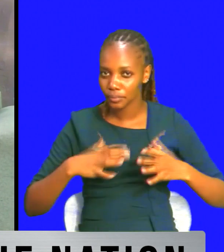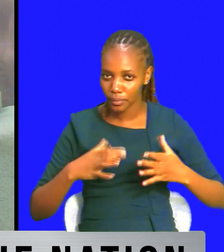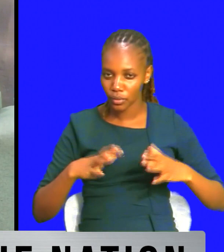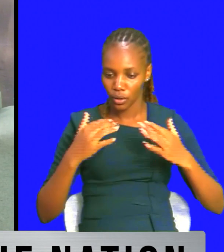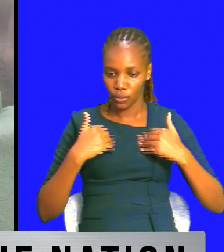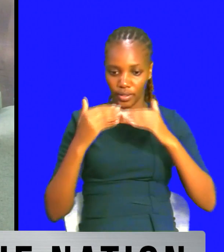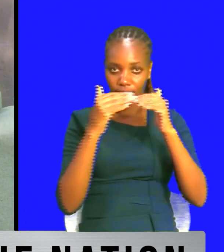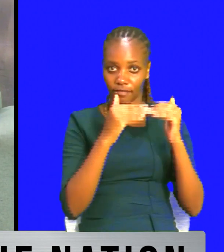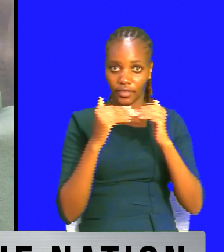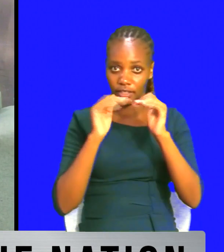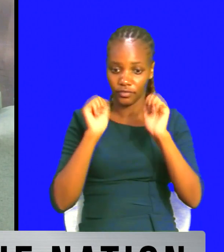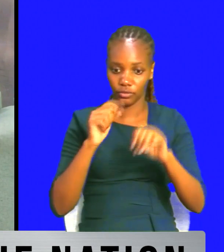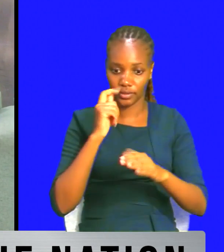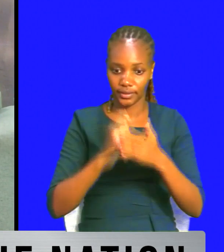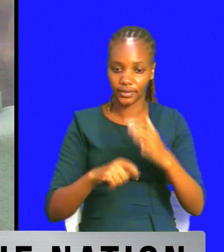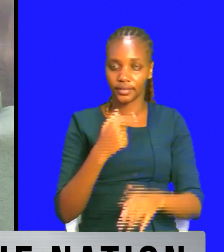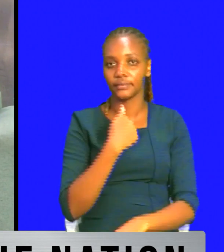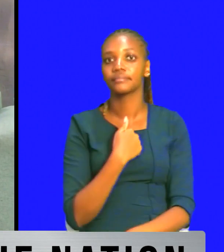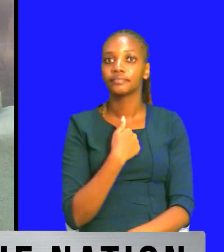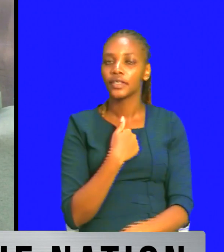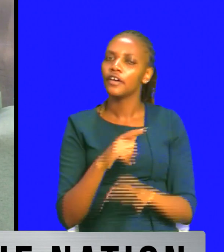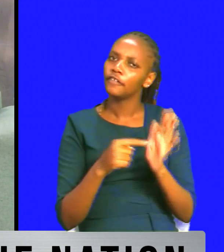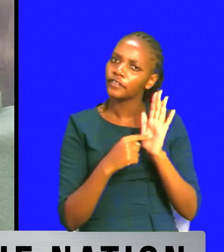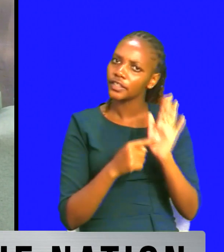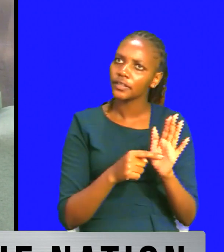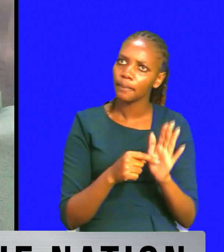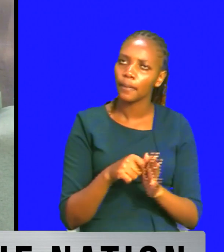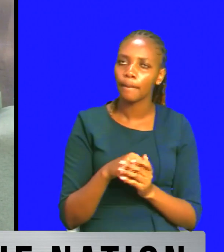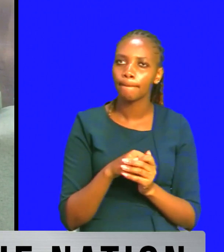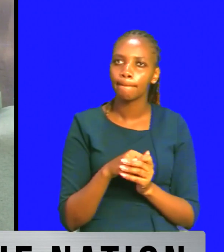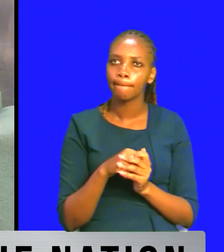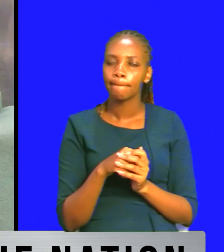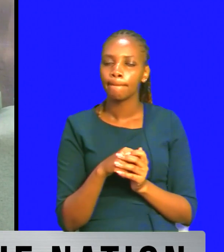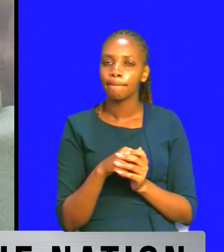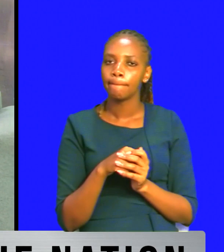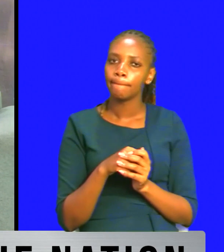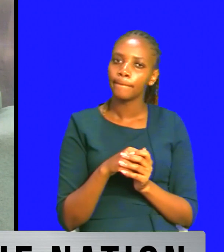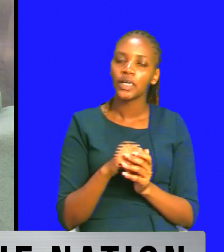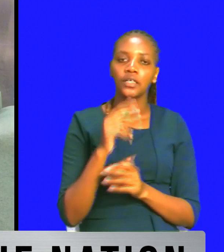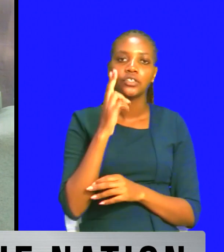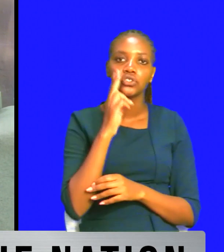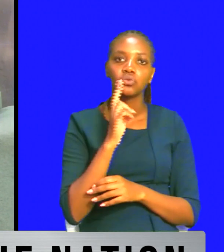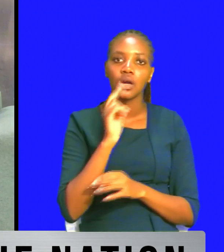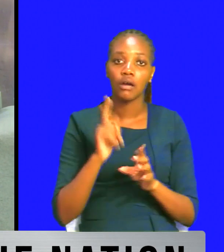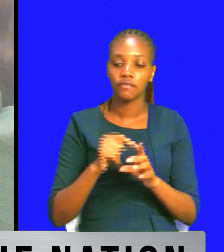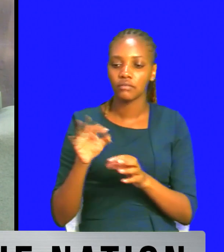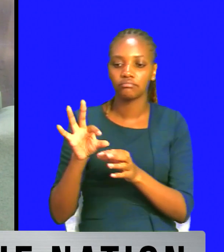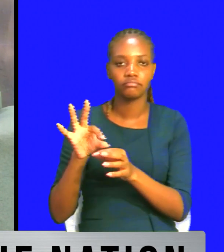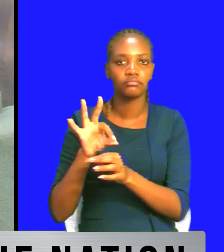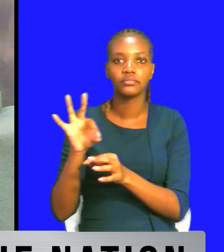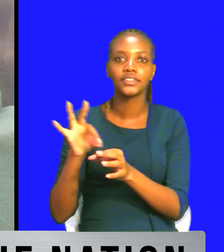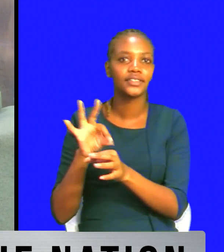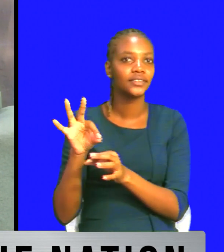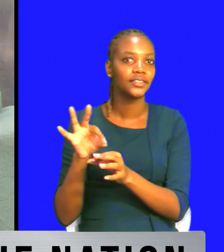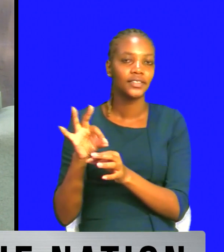can tax, Jonah. It's like when you take from maybe sugar from your tea. You